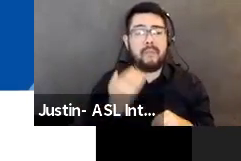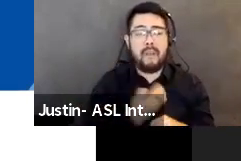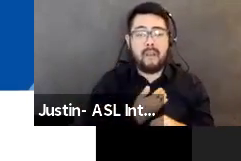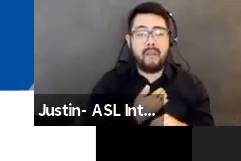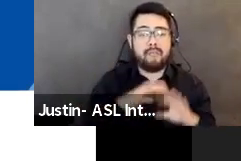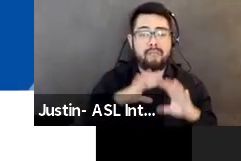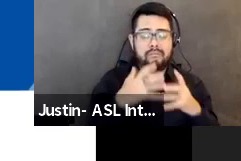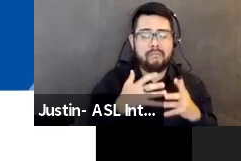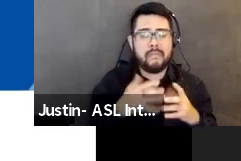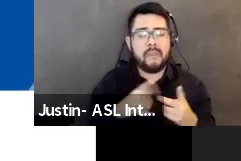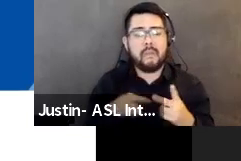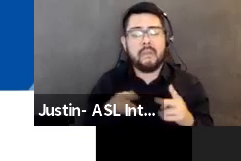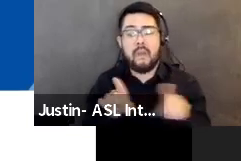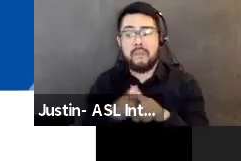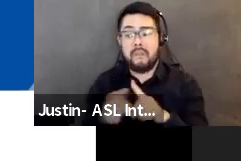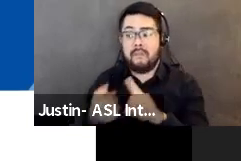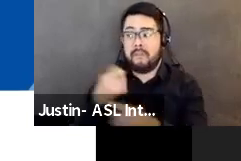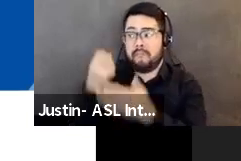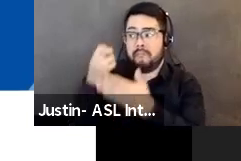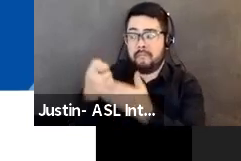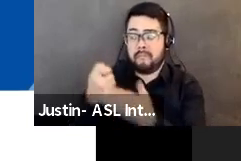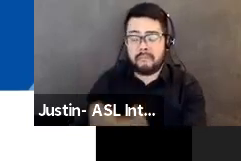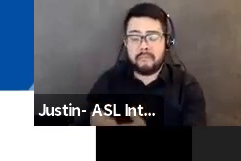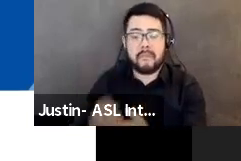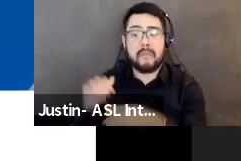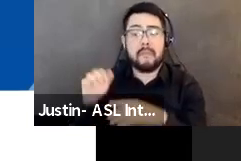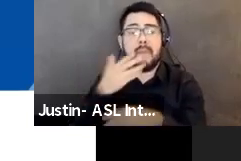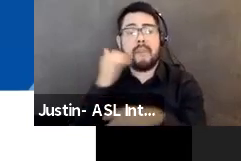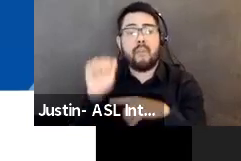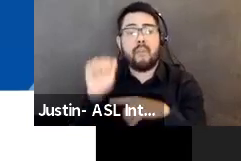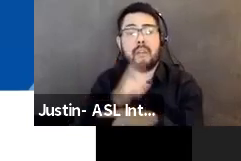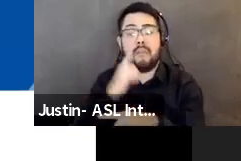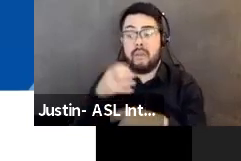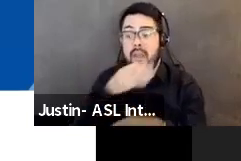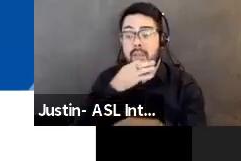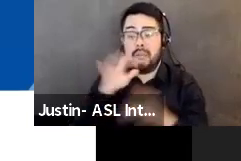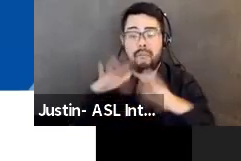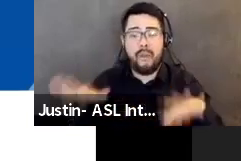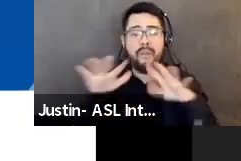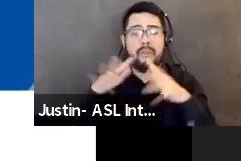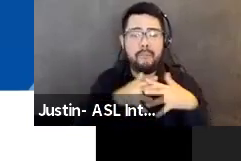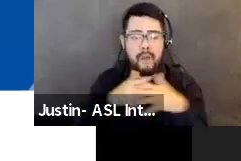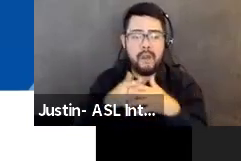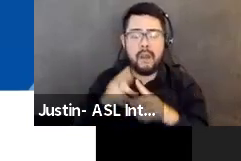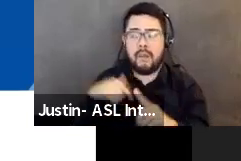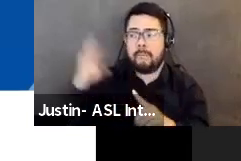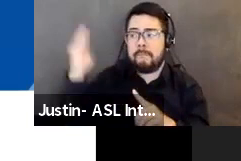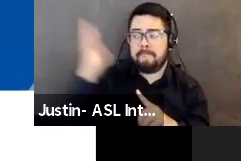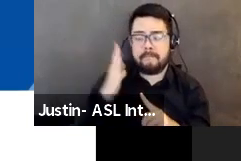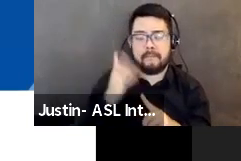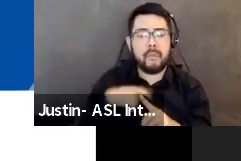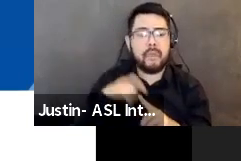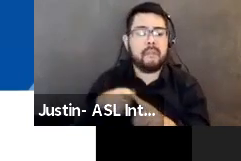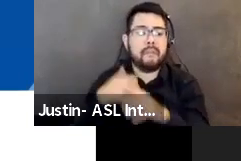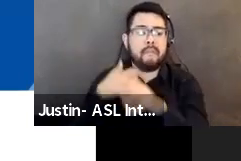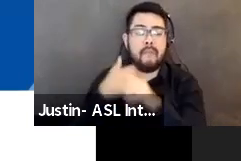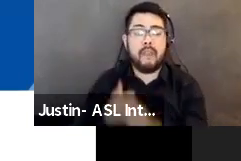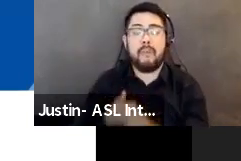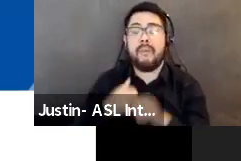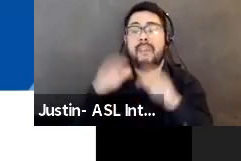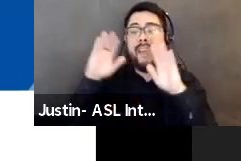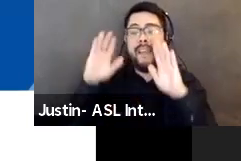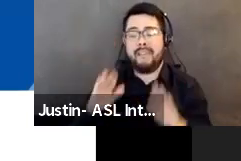received through best practices from experts around the country we've heard that we should be looking at excellent disciplinary